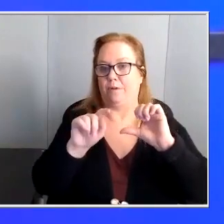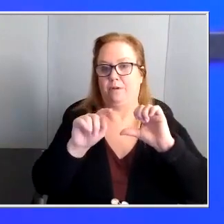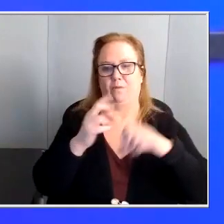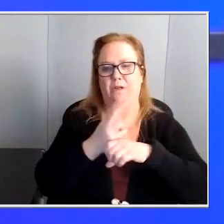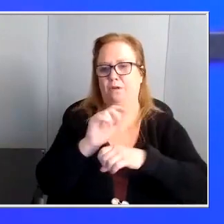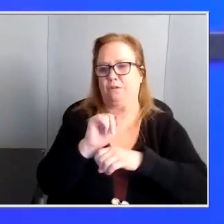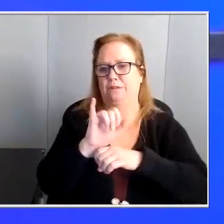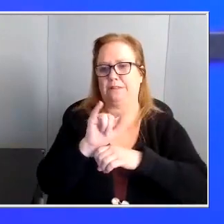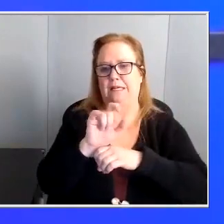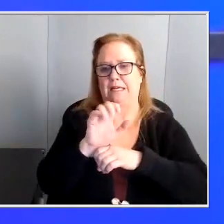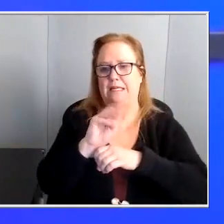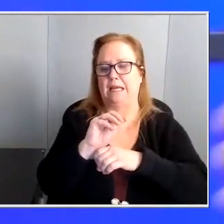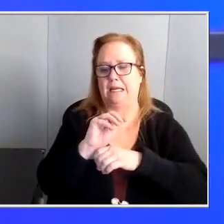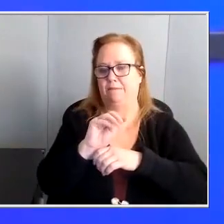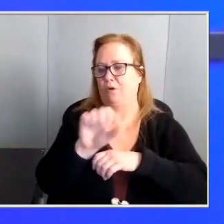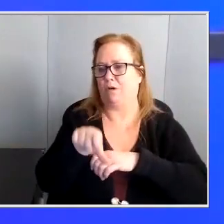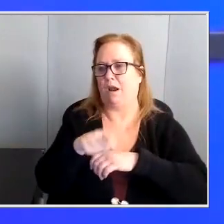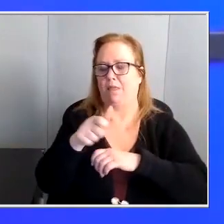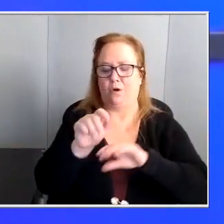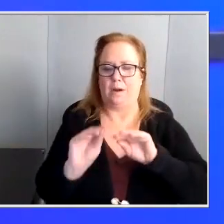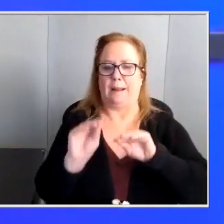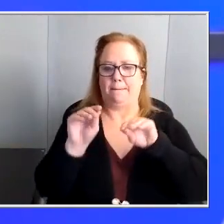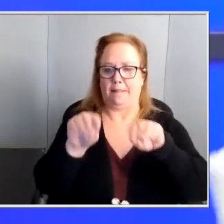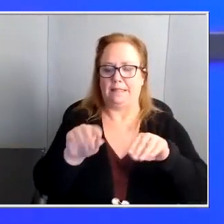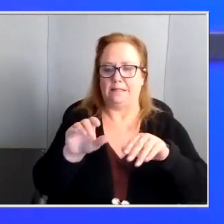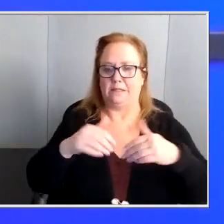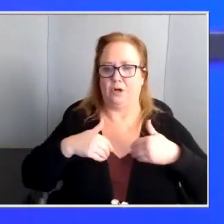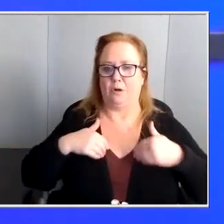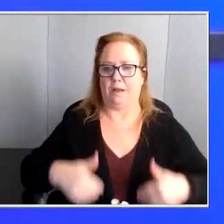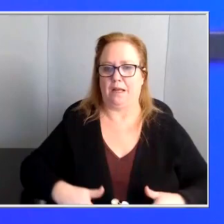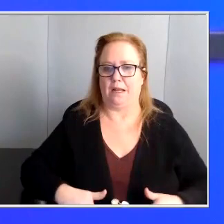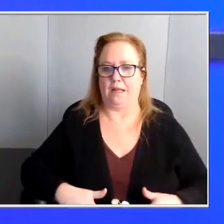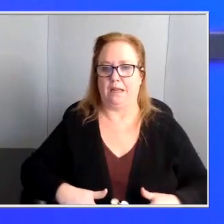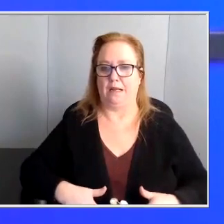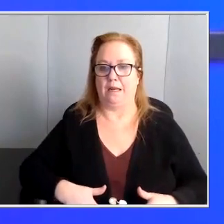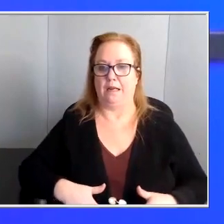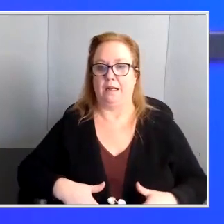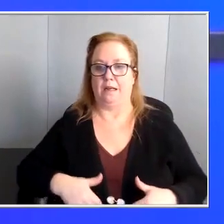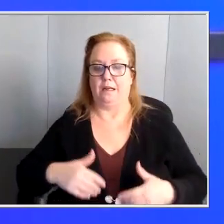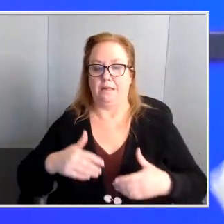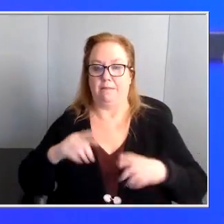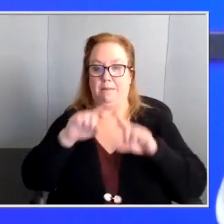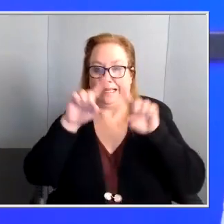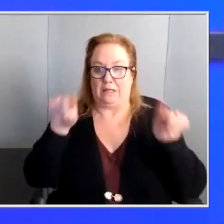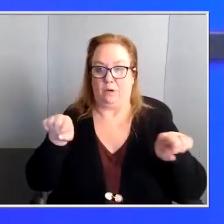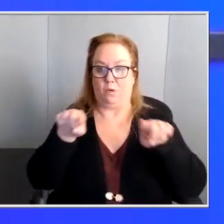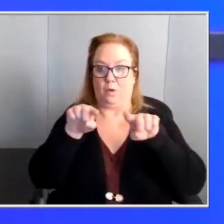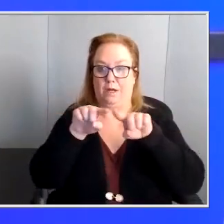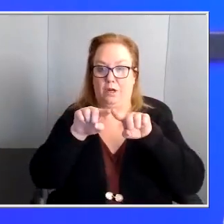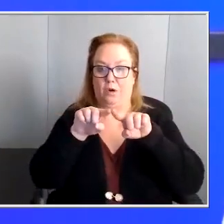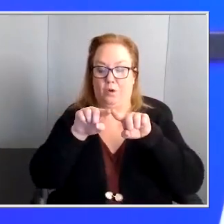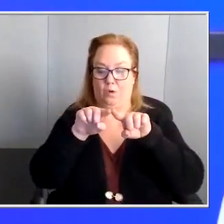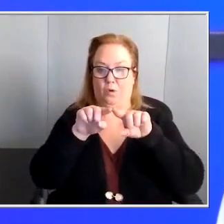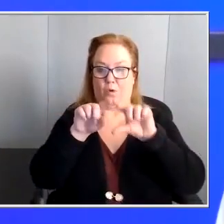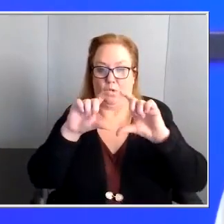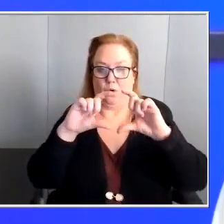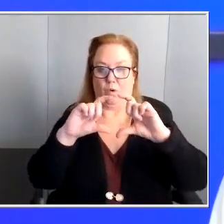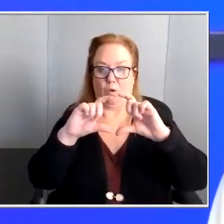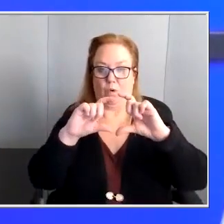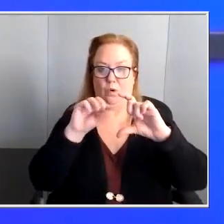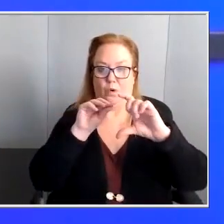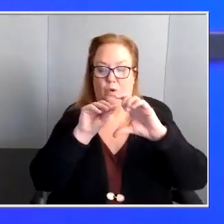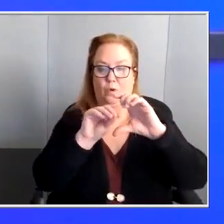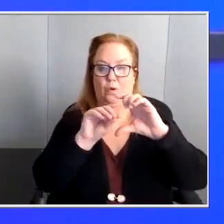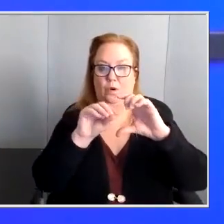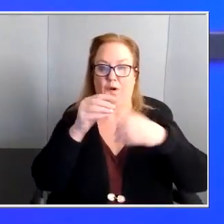of other implants, other places in the body. In fact, to make the window in Tracy's skull to do the surgery, when we put it back again at the end